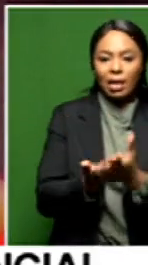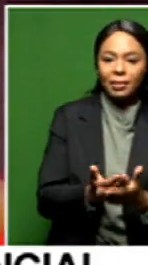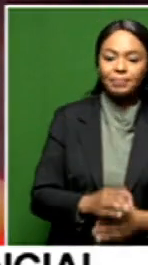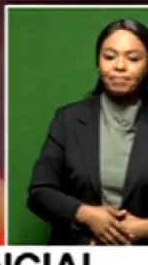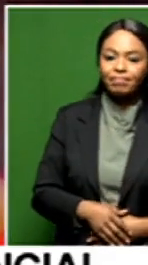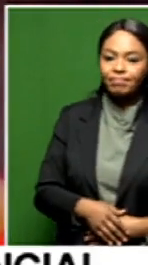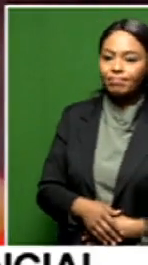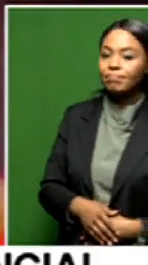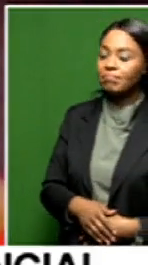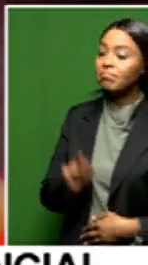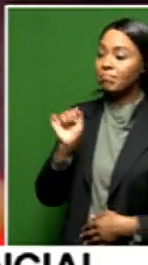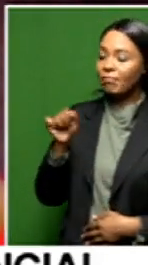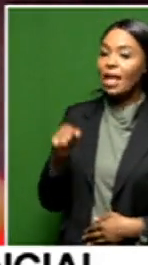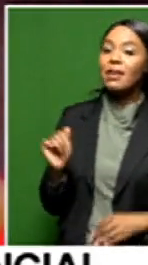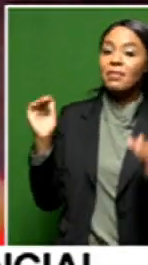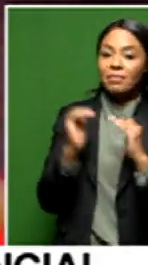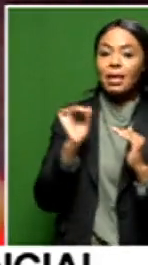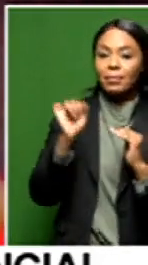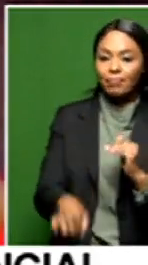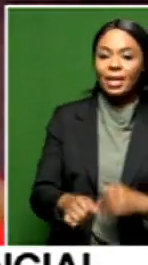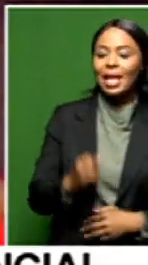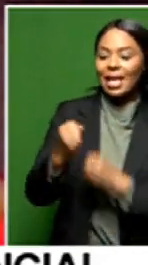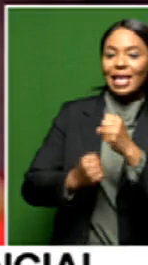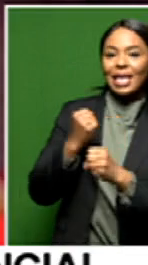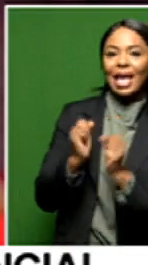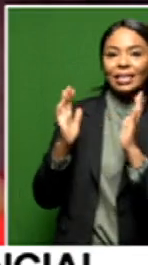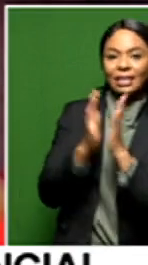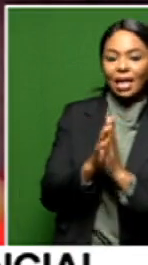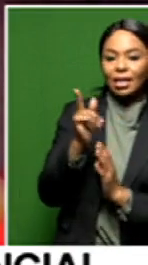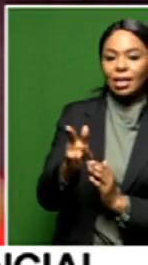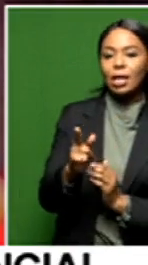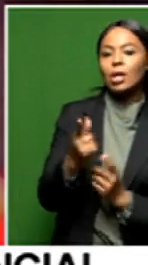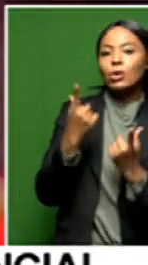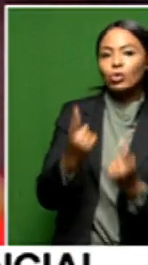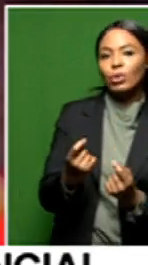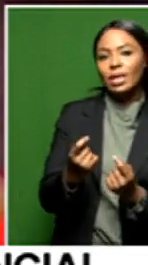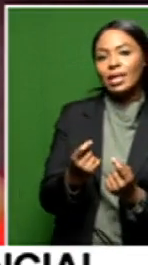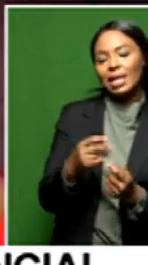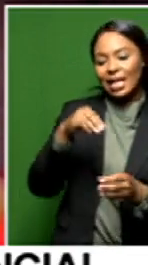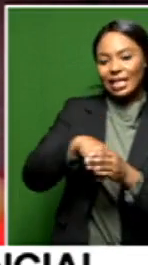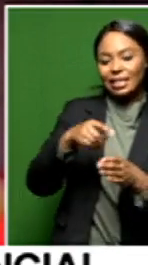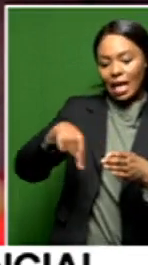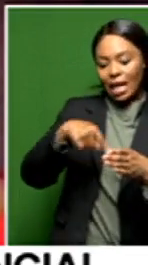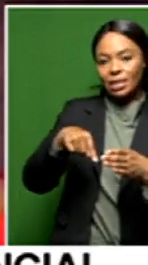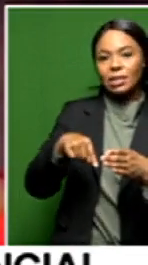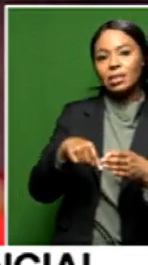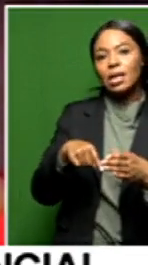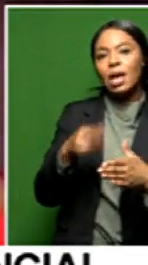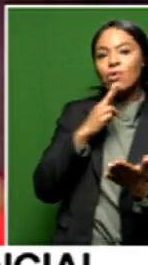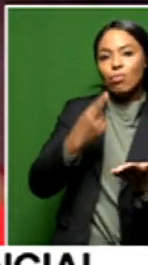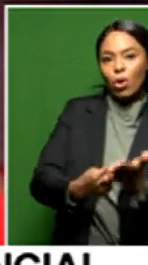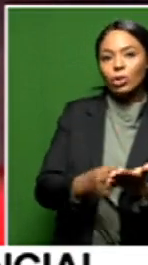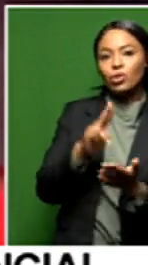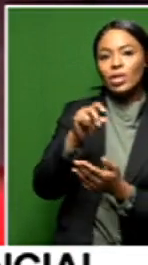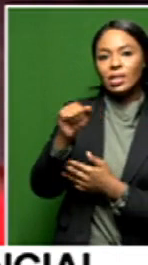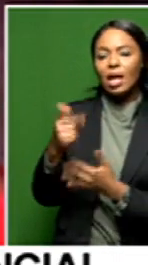Fair enough, Charlotte. And this is the 10th year doing the Insights Report with UNISA, isn't it? And this year, you introduced SMMEs as part of the